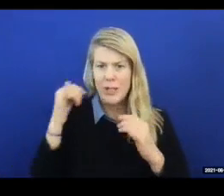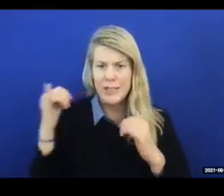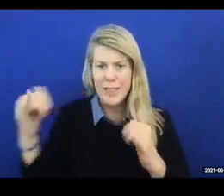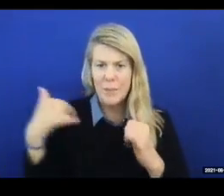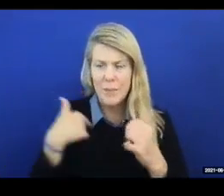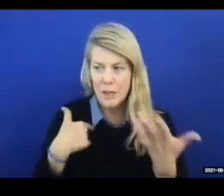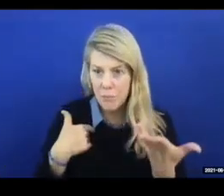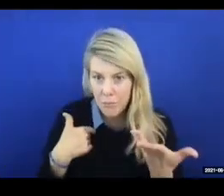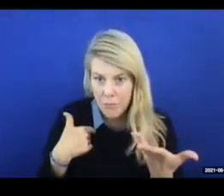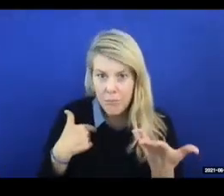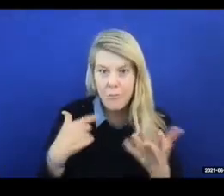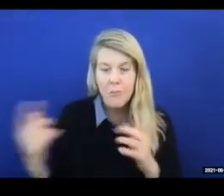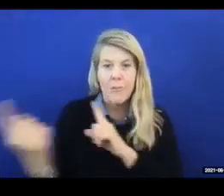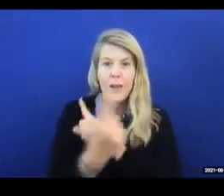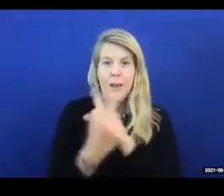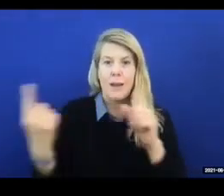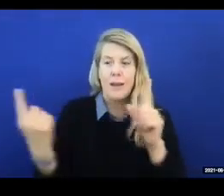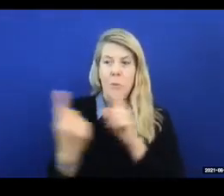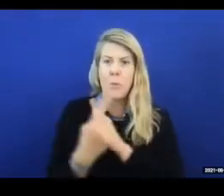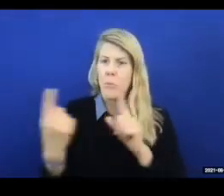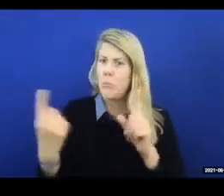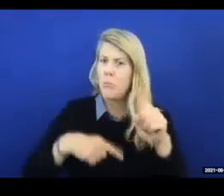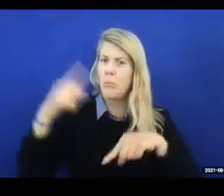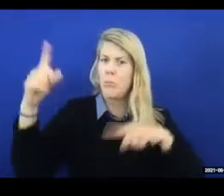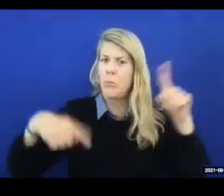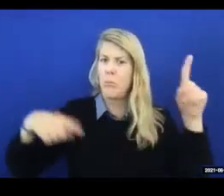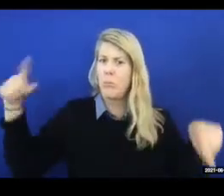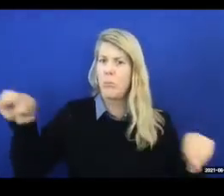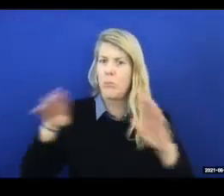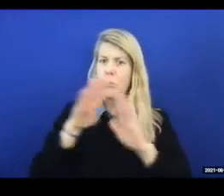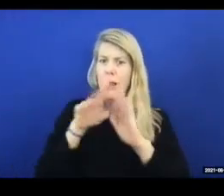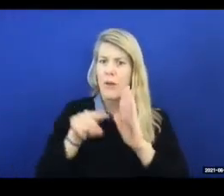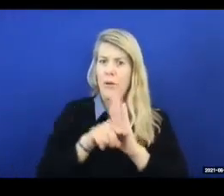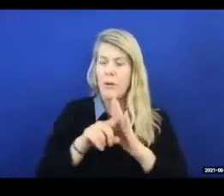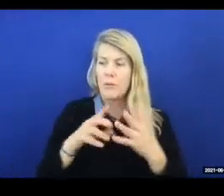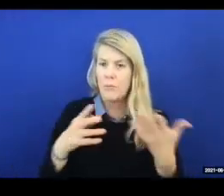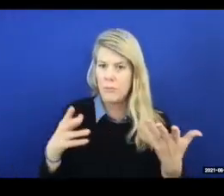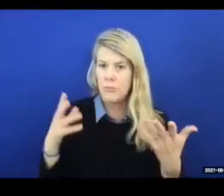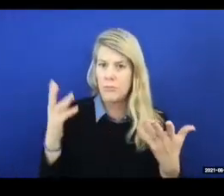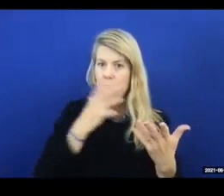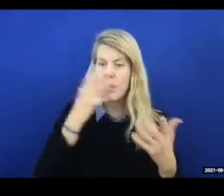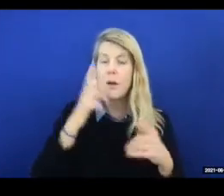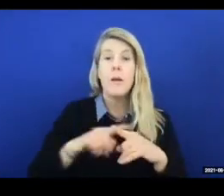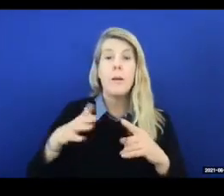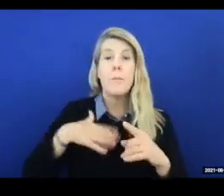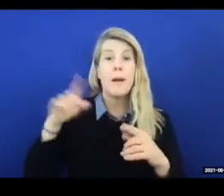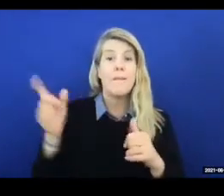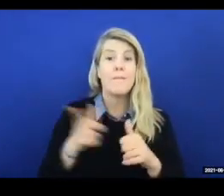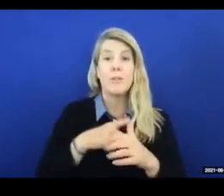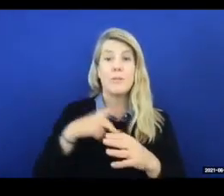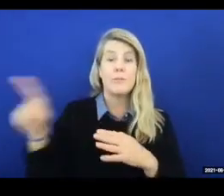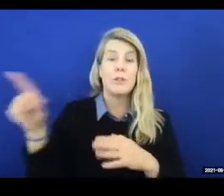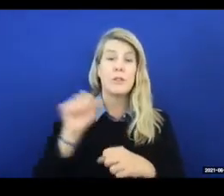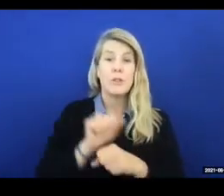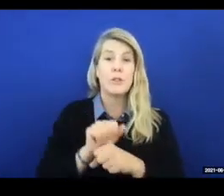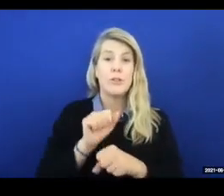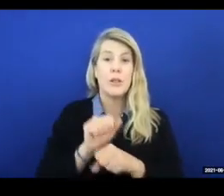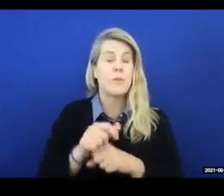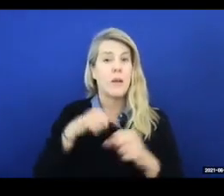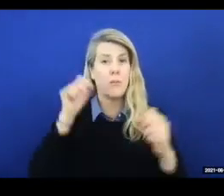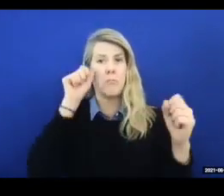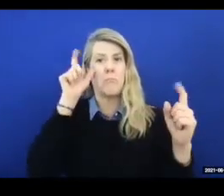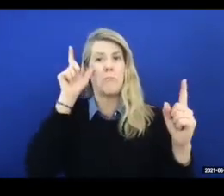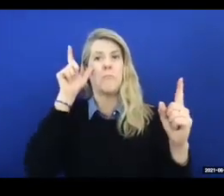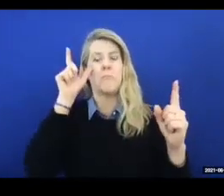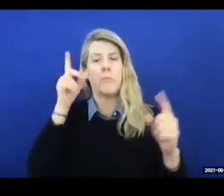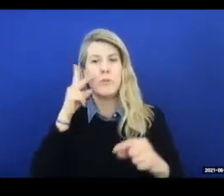California and to meet so many people from diverse backgrounds. But when I started working my first professional job, I was